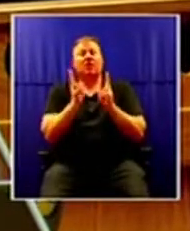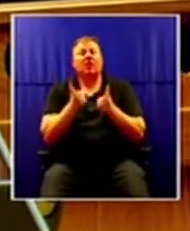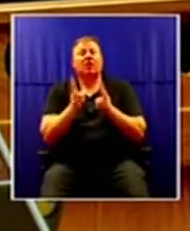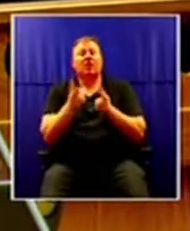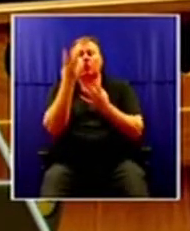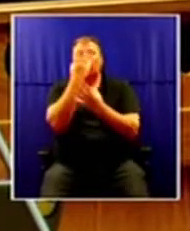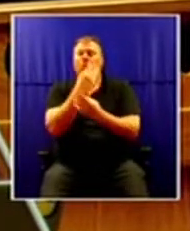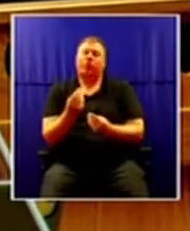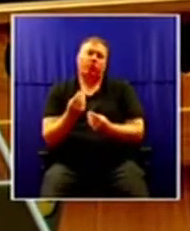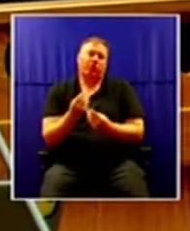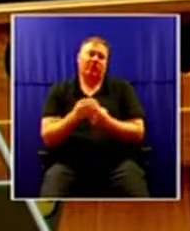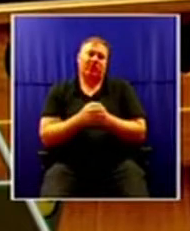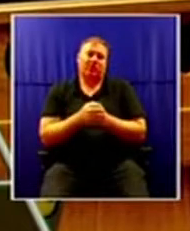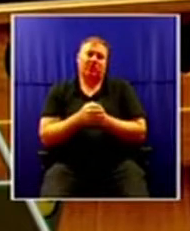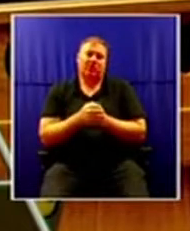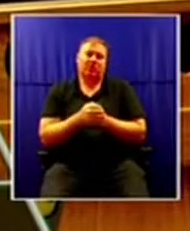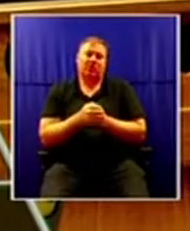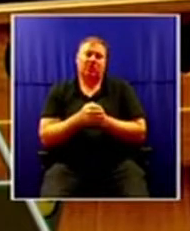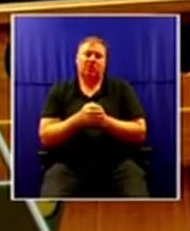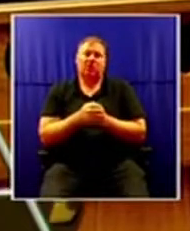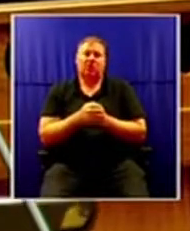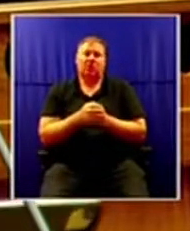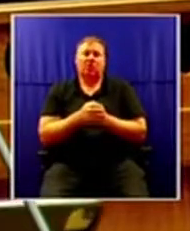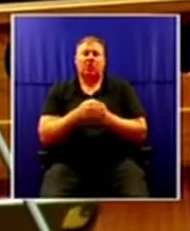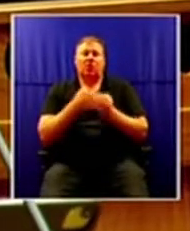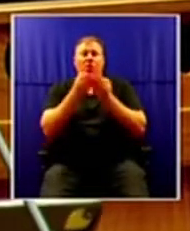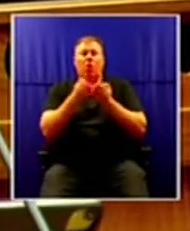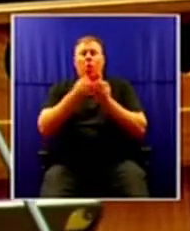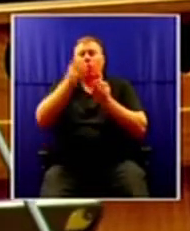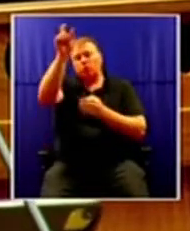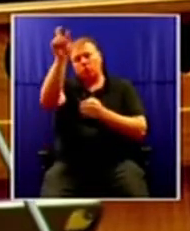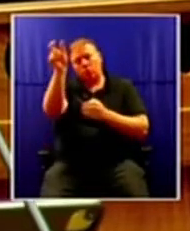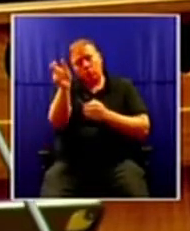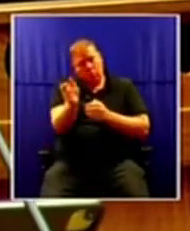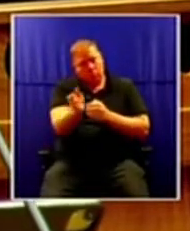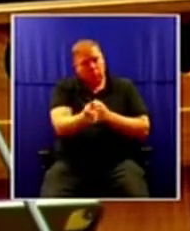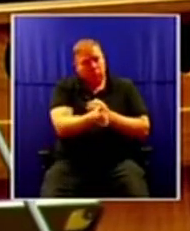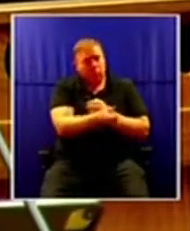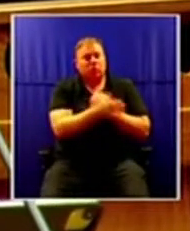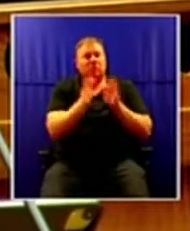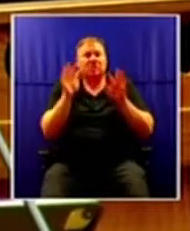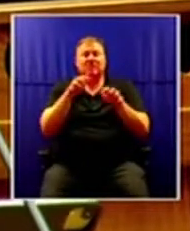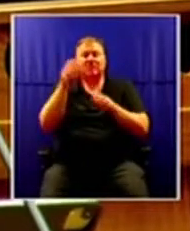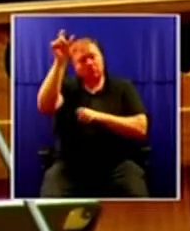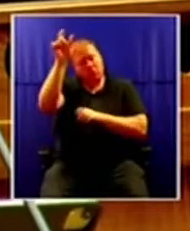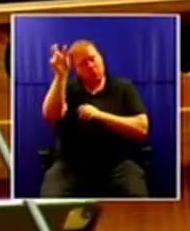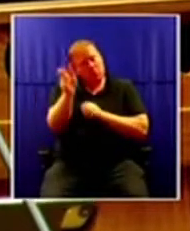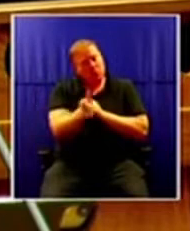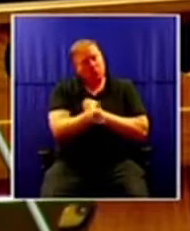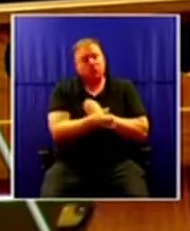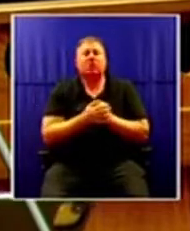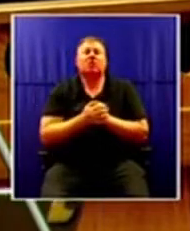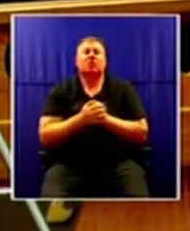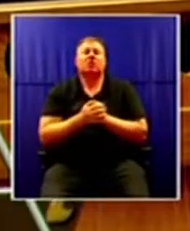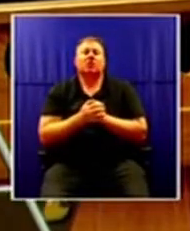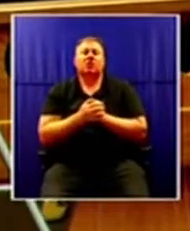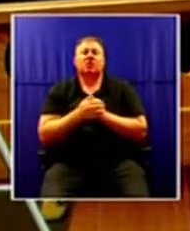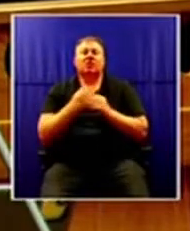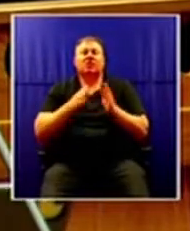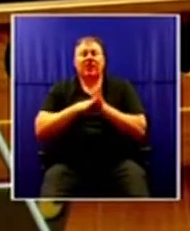its long coastline, its developed infrastructure and its rich cultural